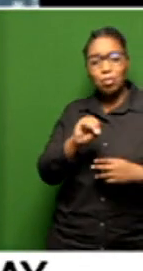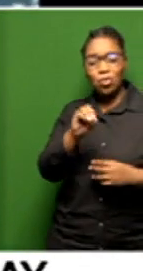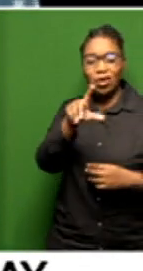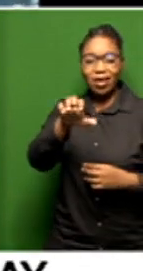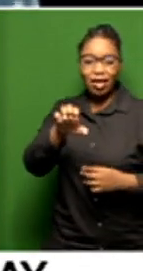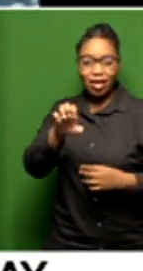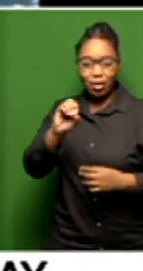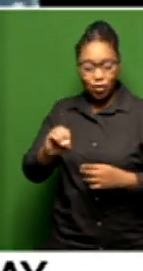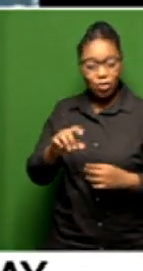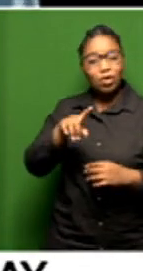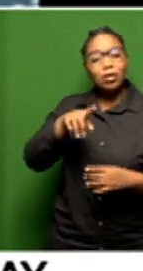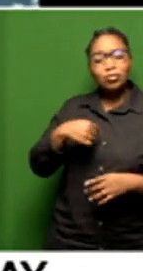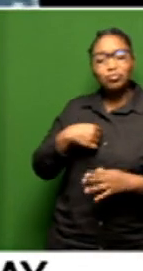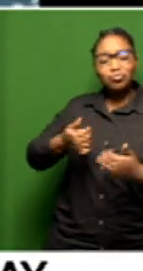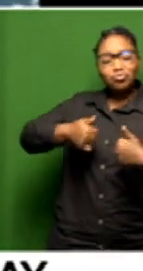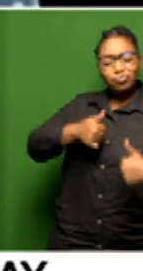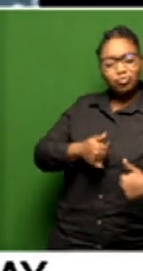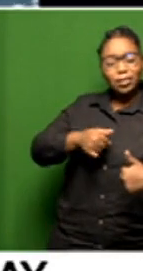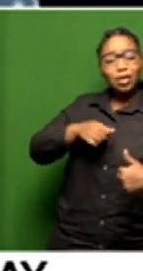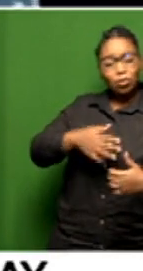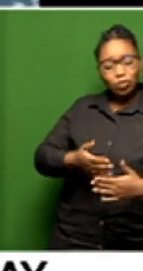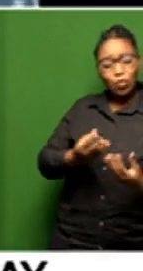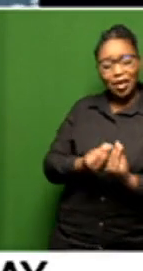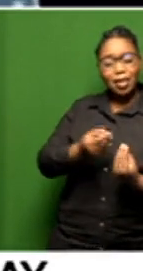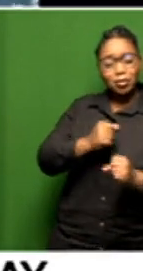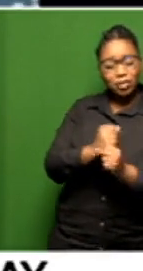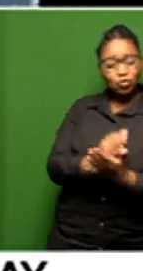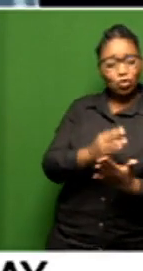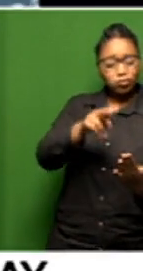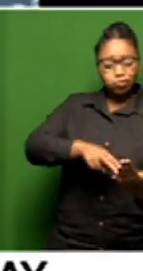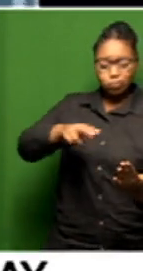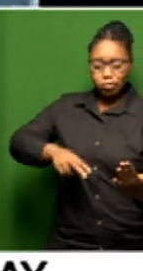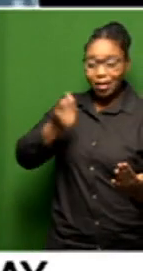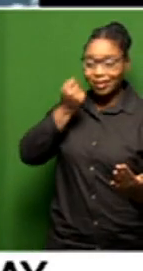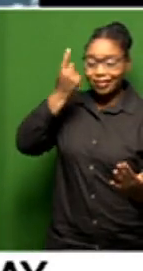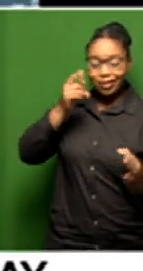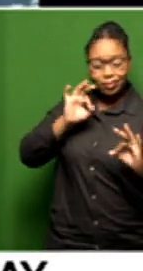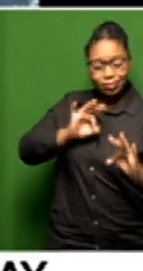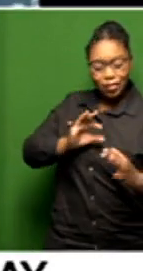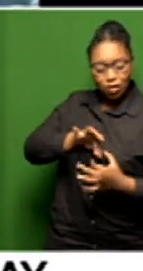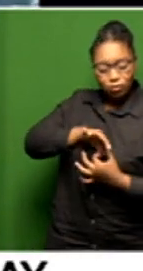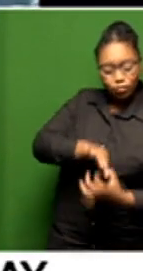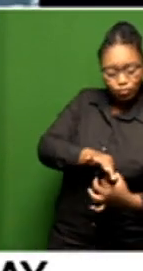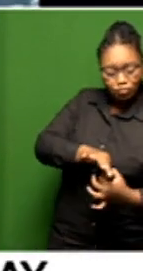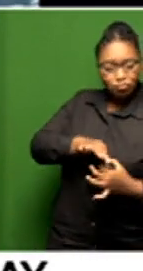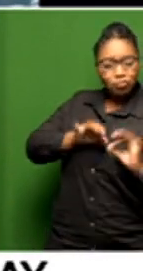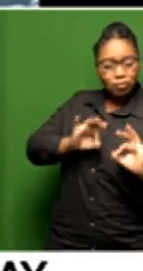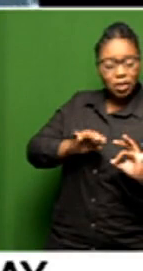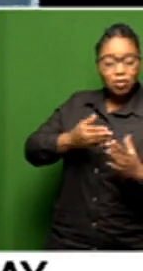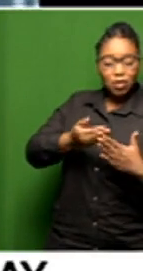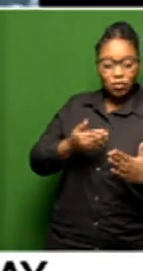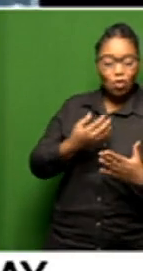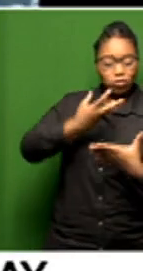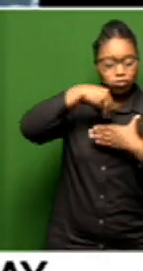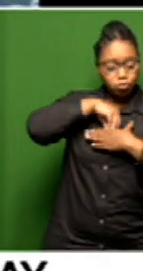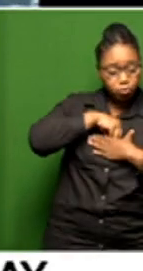and makes sure that they understand the text intimately before memorizing the lines. So I thought that was phenomenal. That's why we